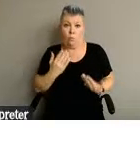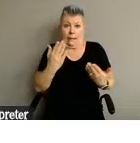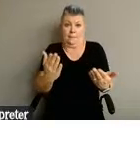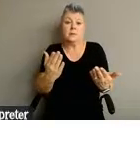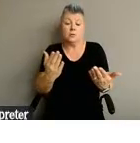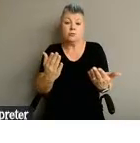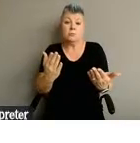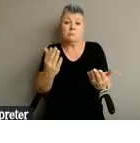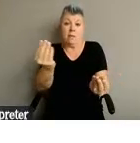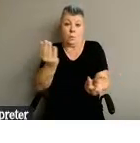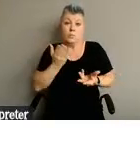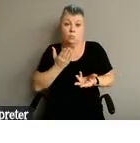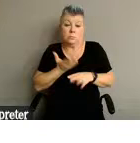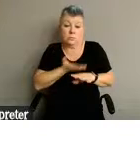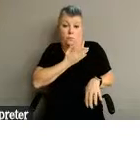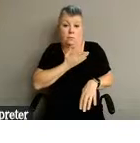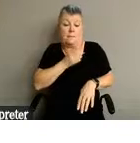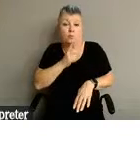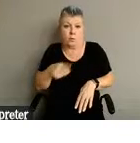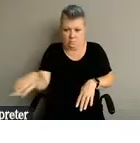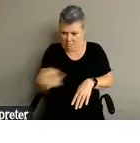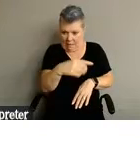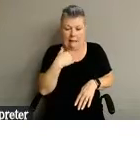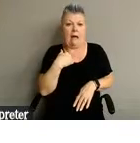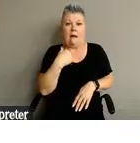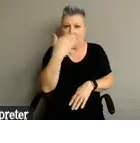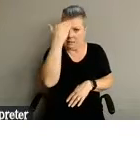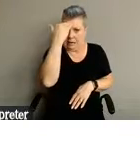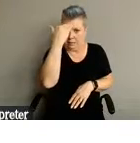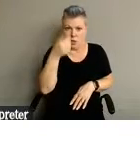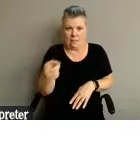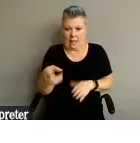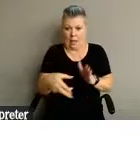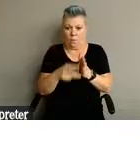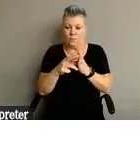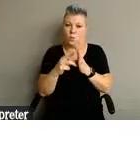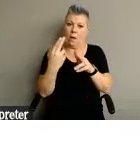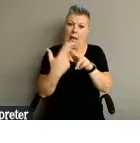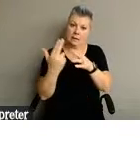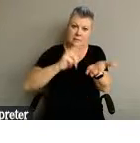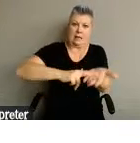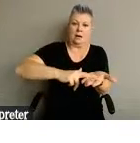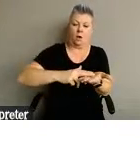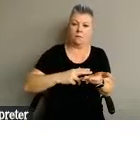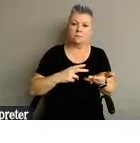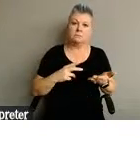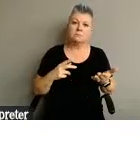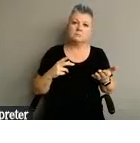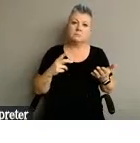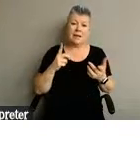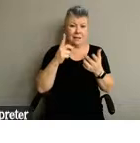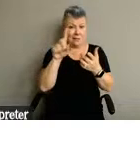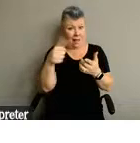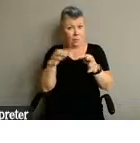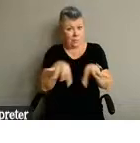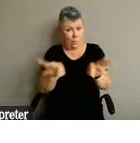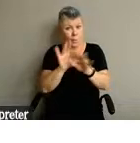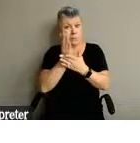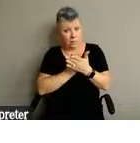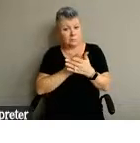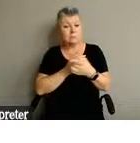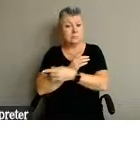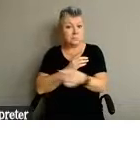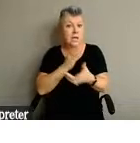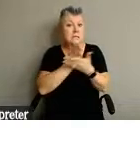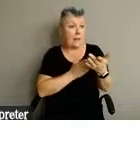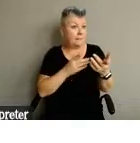us in the past, and ensuring that they have this knowledge and that they review and sign off on these pieces. The other key piece to this, some of